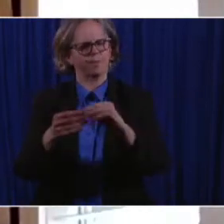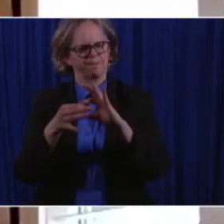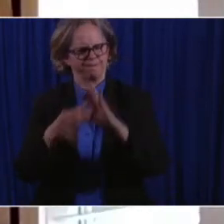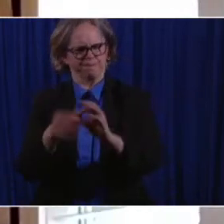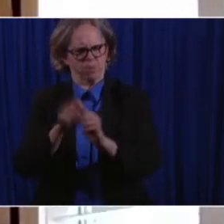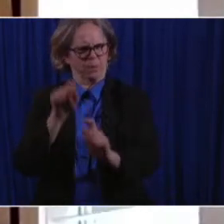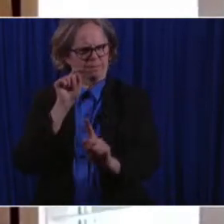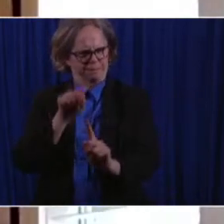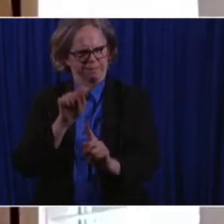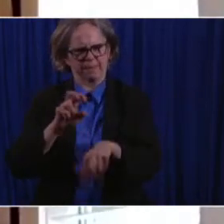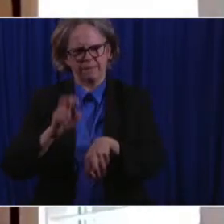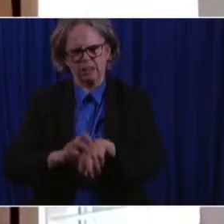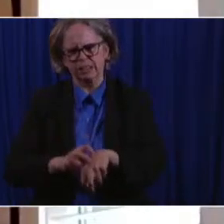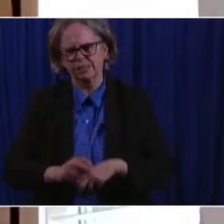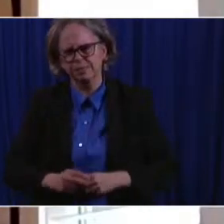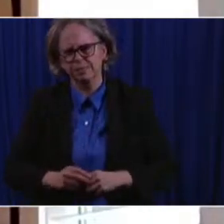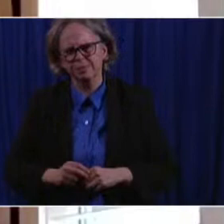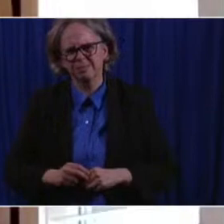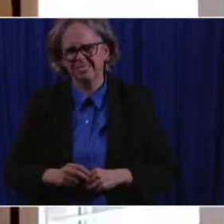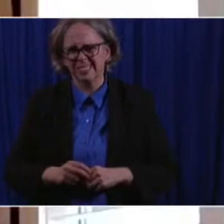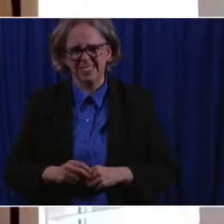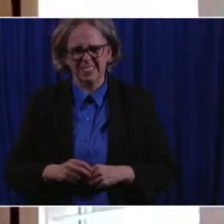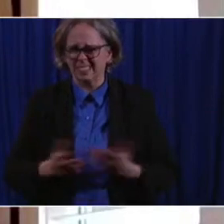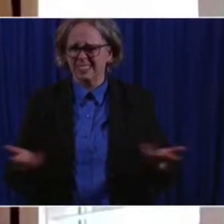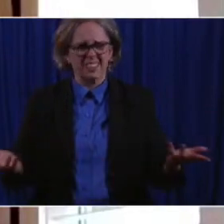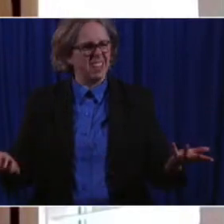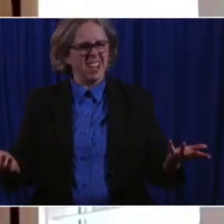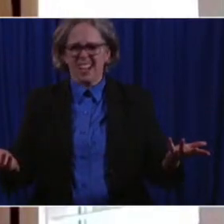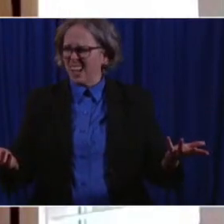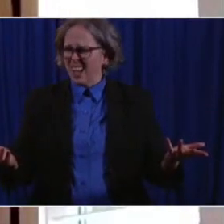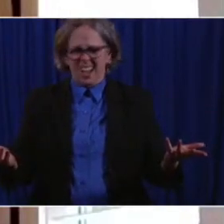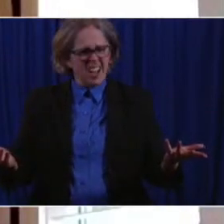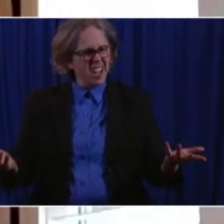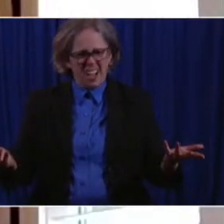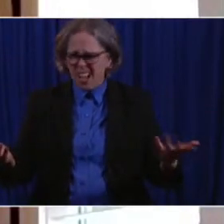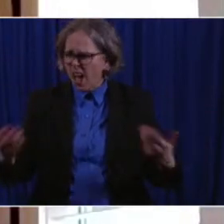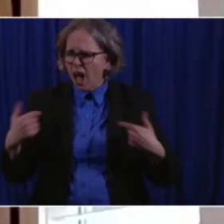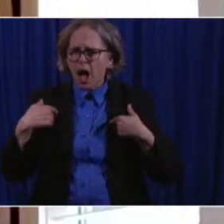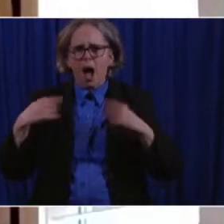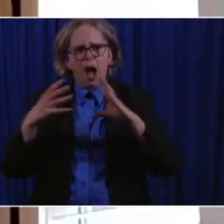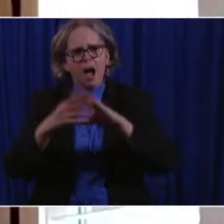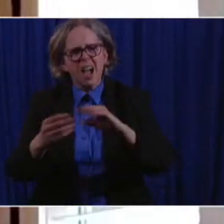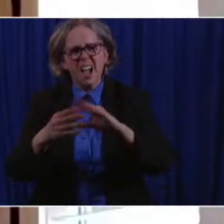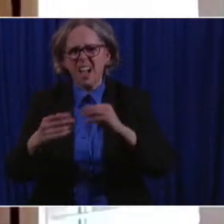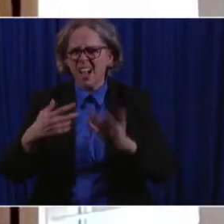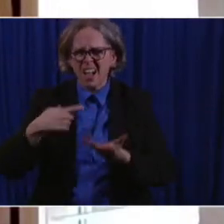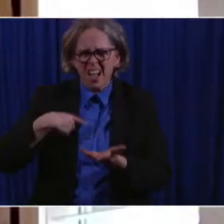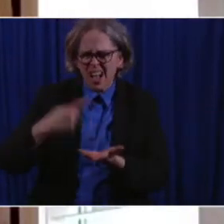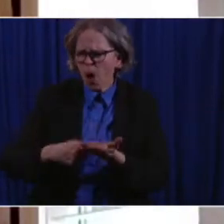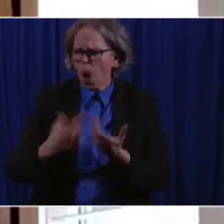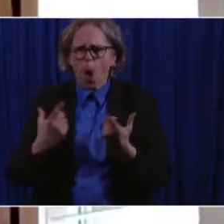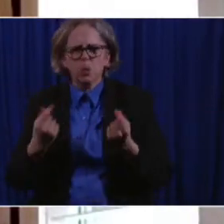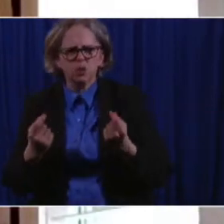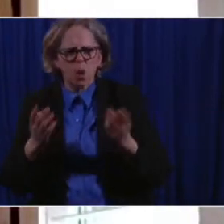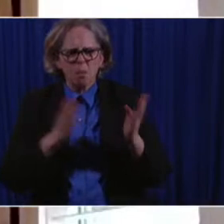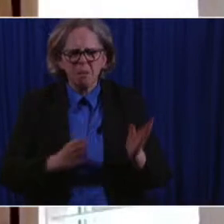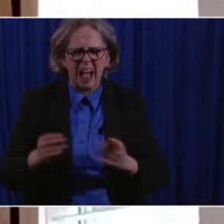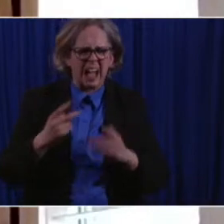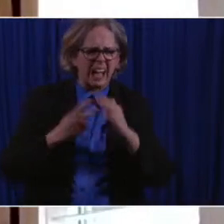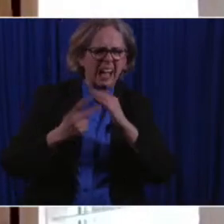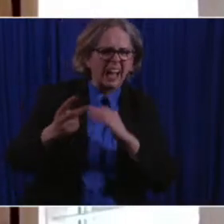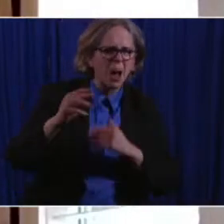been talking for really weeks about our expectation that as we move into March and April,